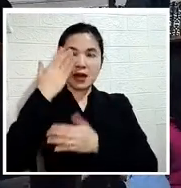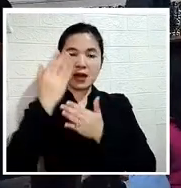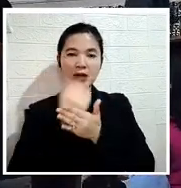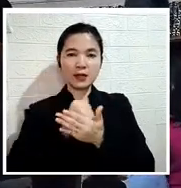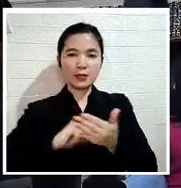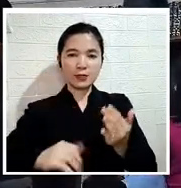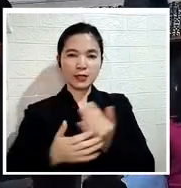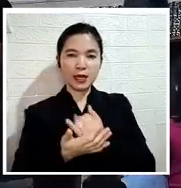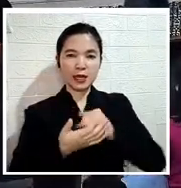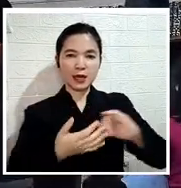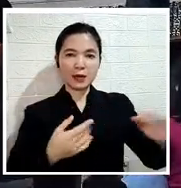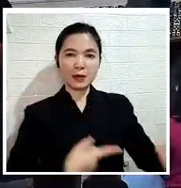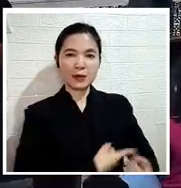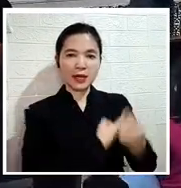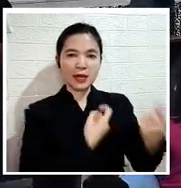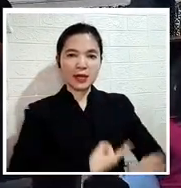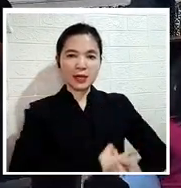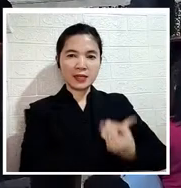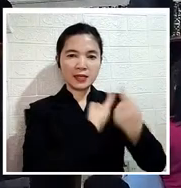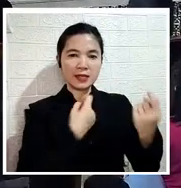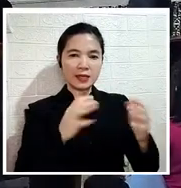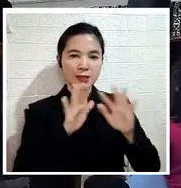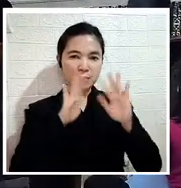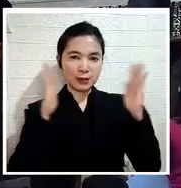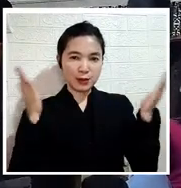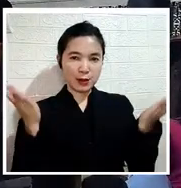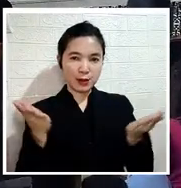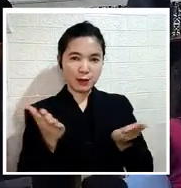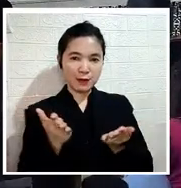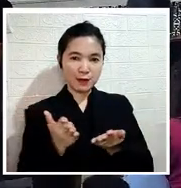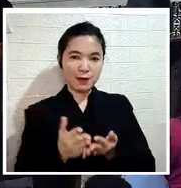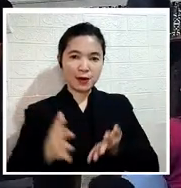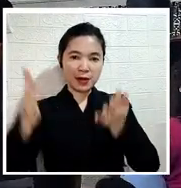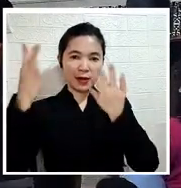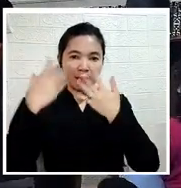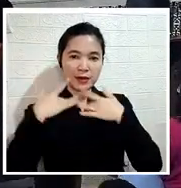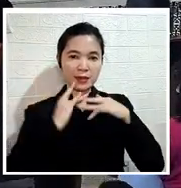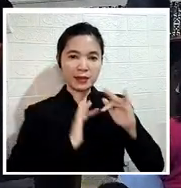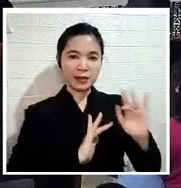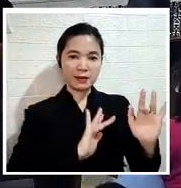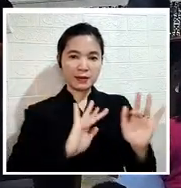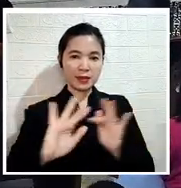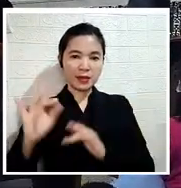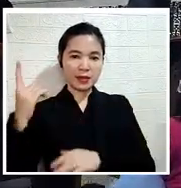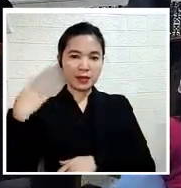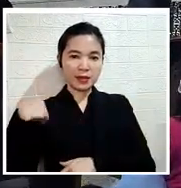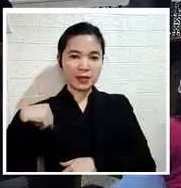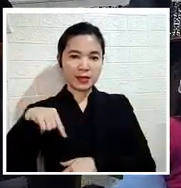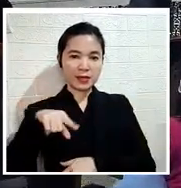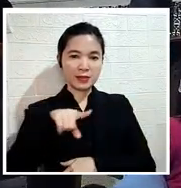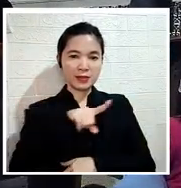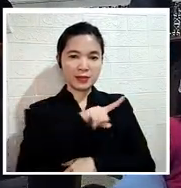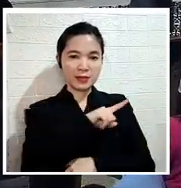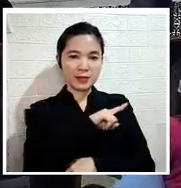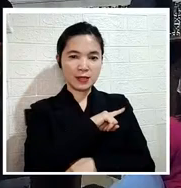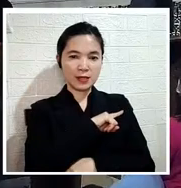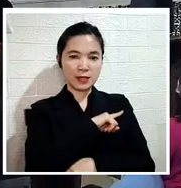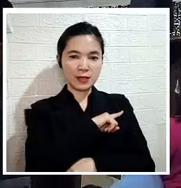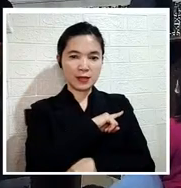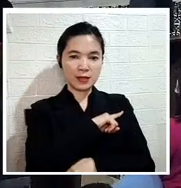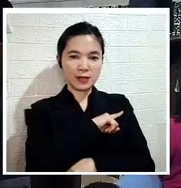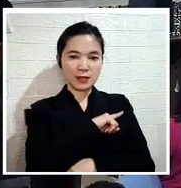you take away the sins of the world, have mercy